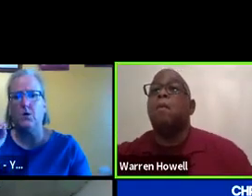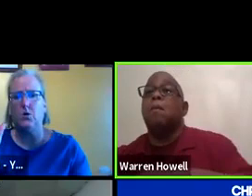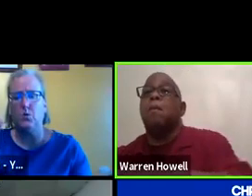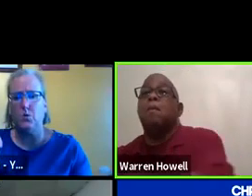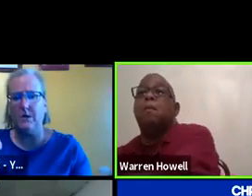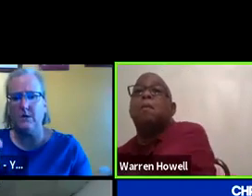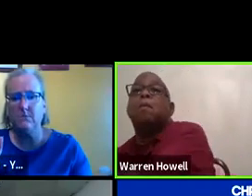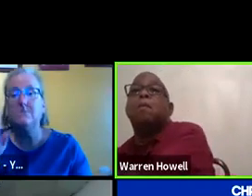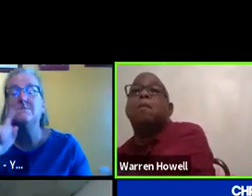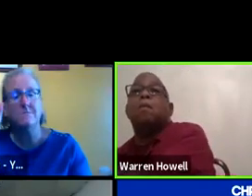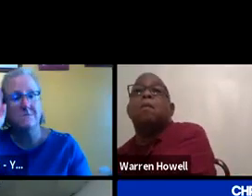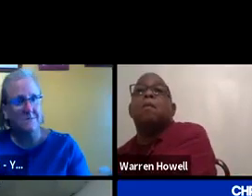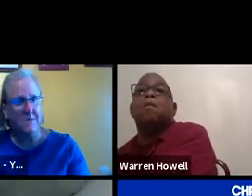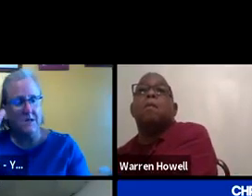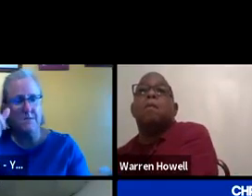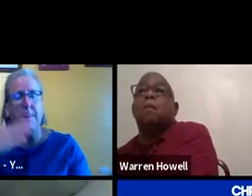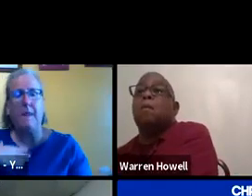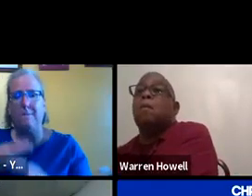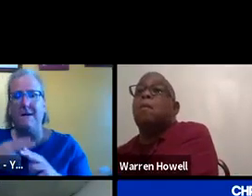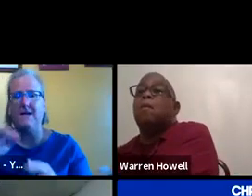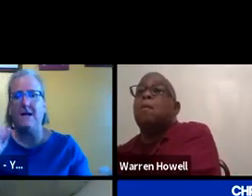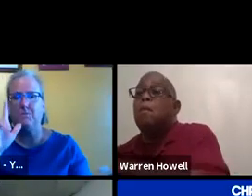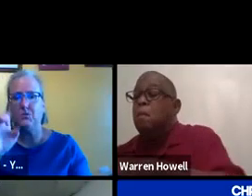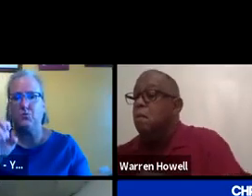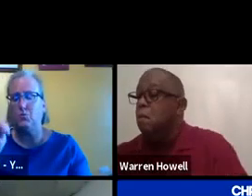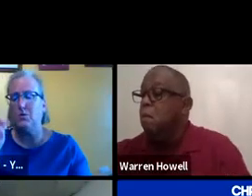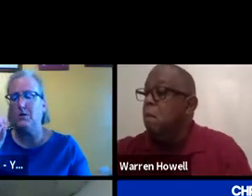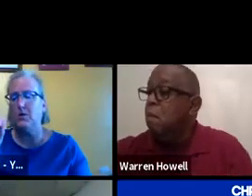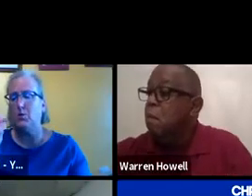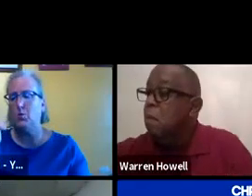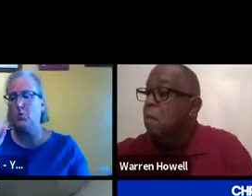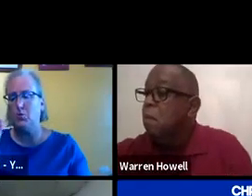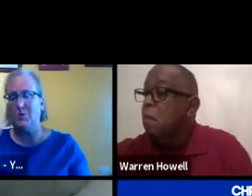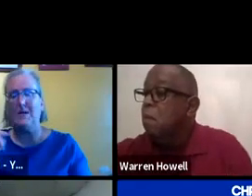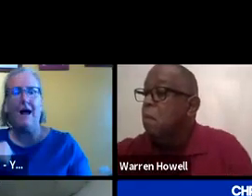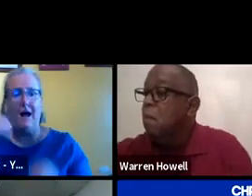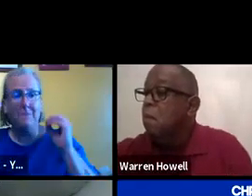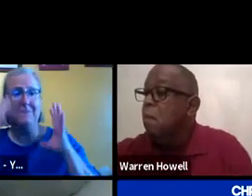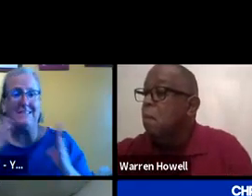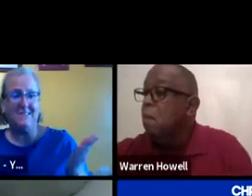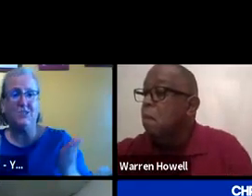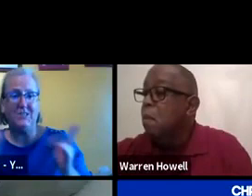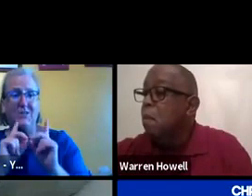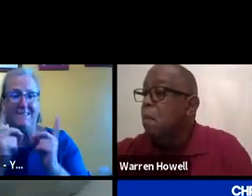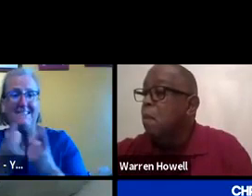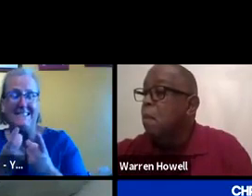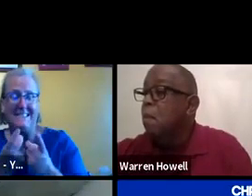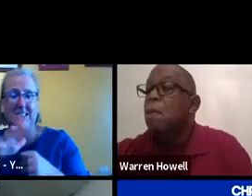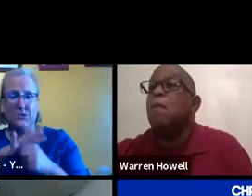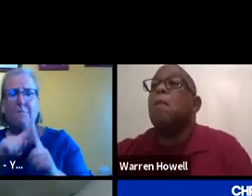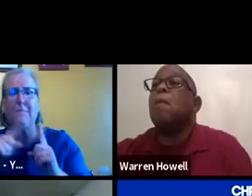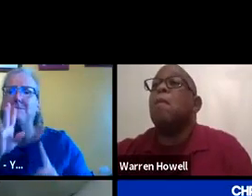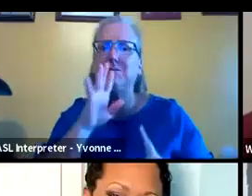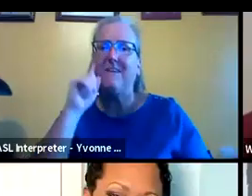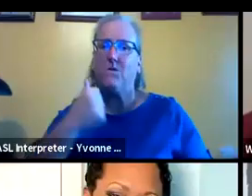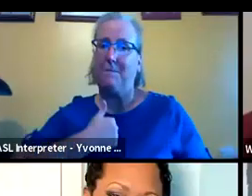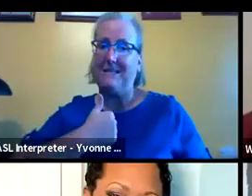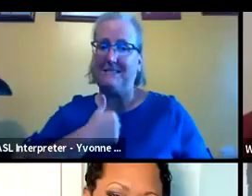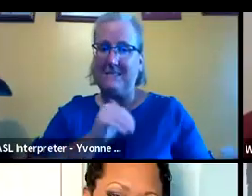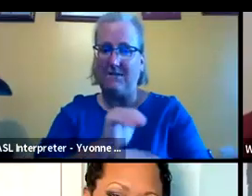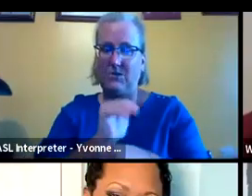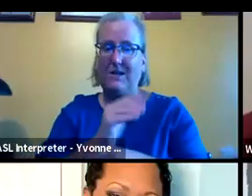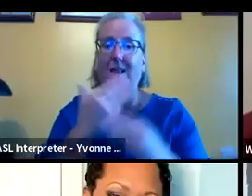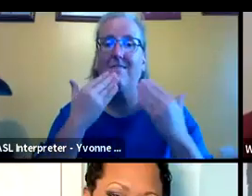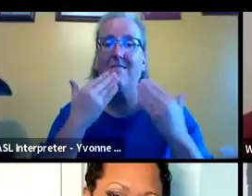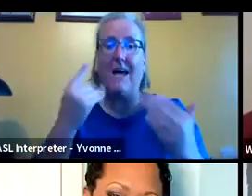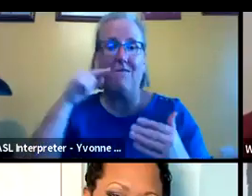Hi, my name is Julie Noonan. While I am a teacher in the district, I'm speaking for myself tonight. Thank you for giving